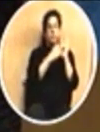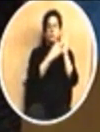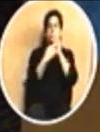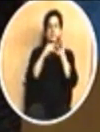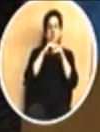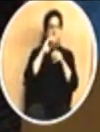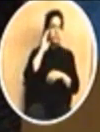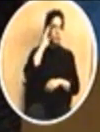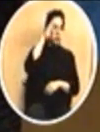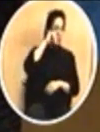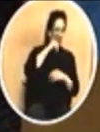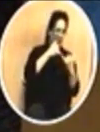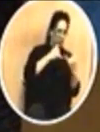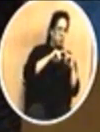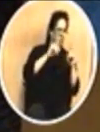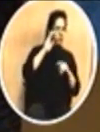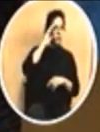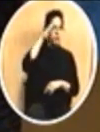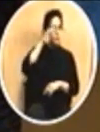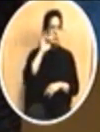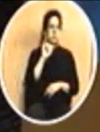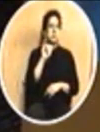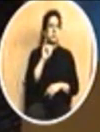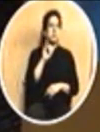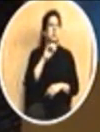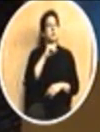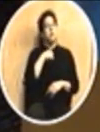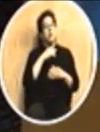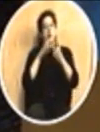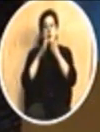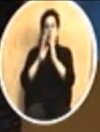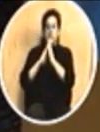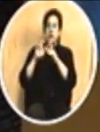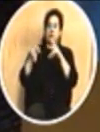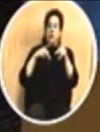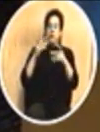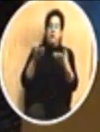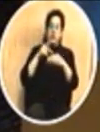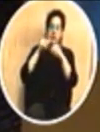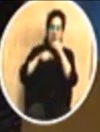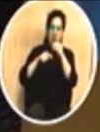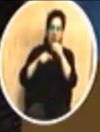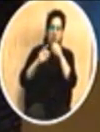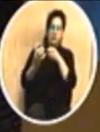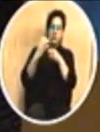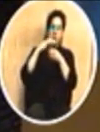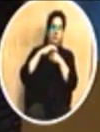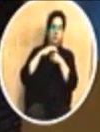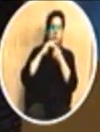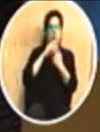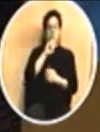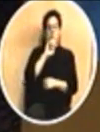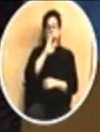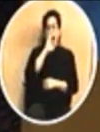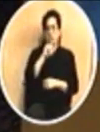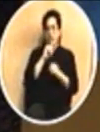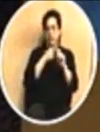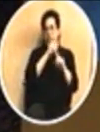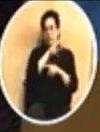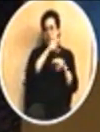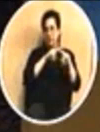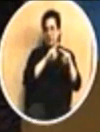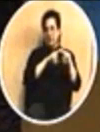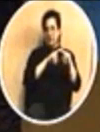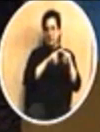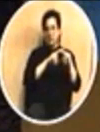future, not only now, but in the future. So I'm asking the people of El Paso to join with me in recalling you from that seat you're sitting